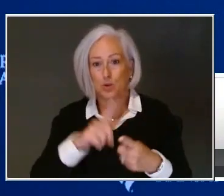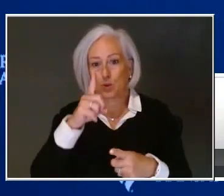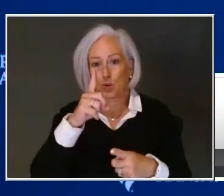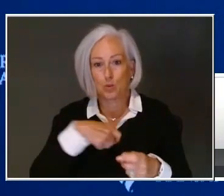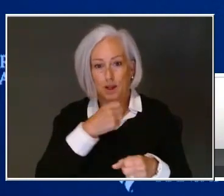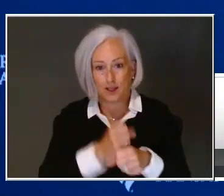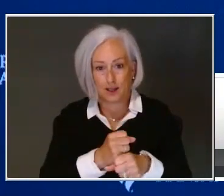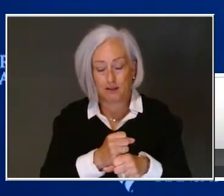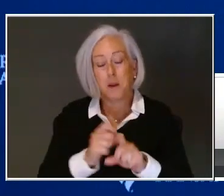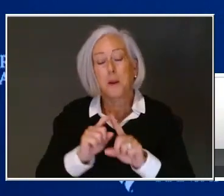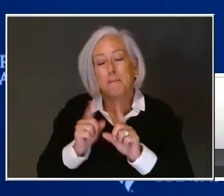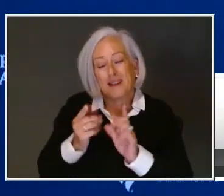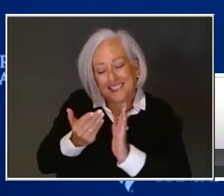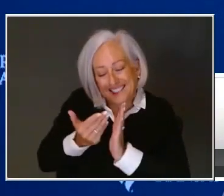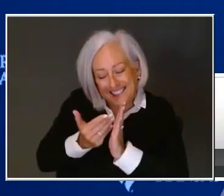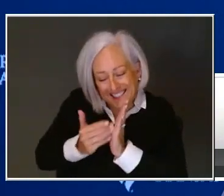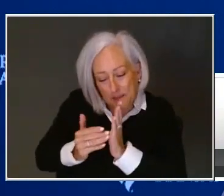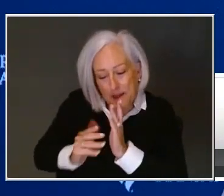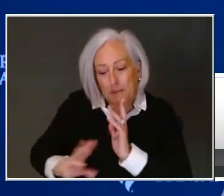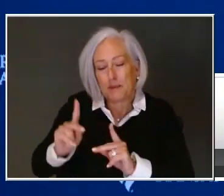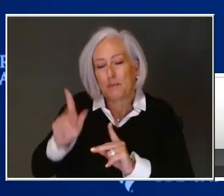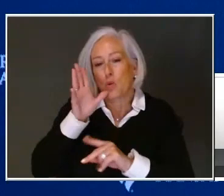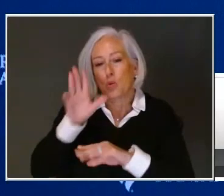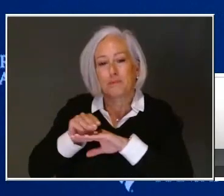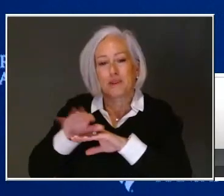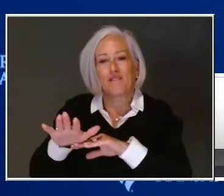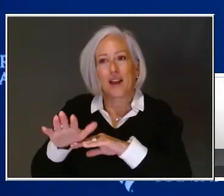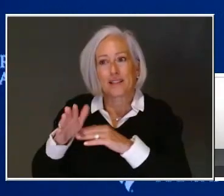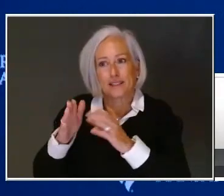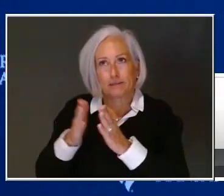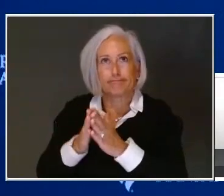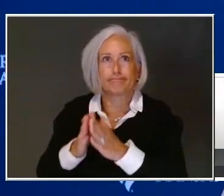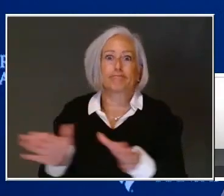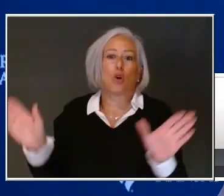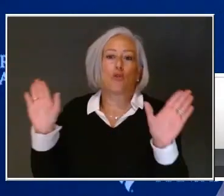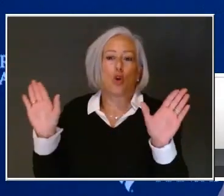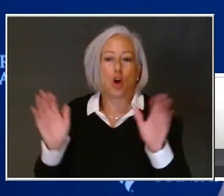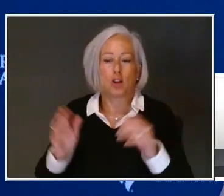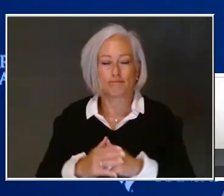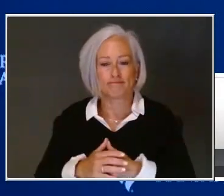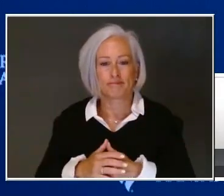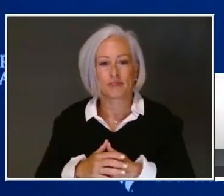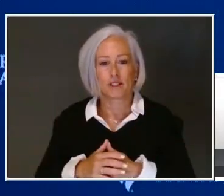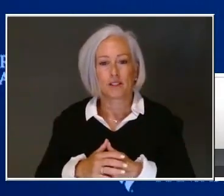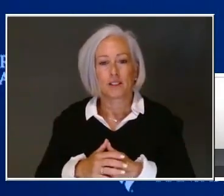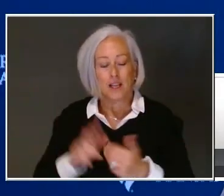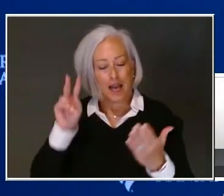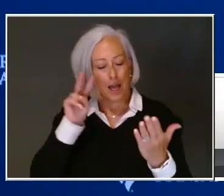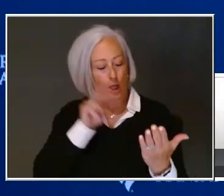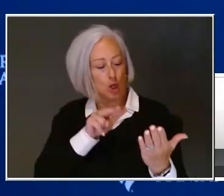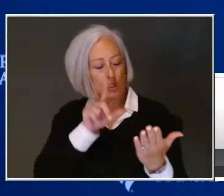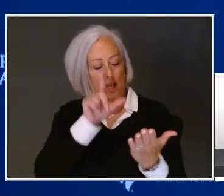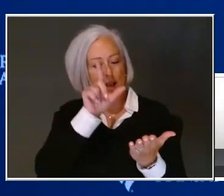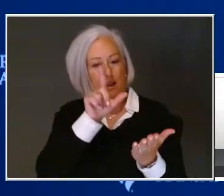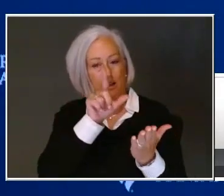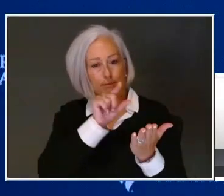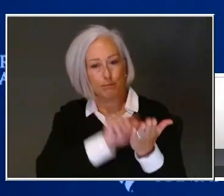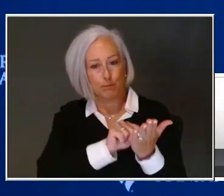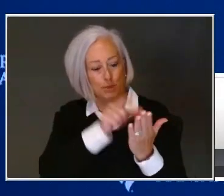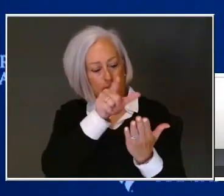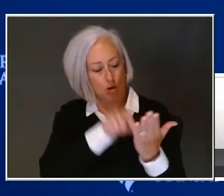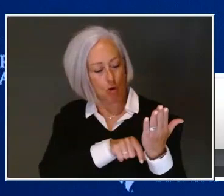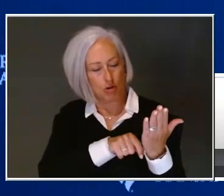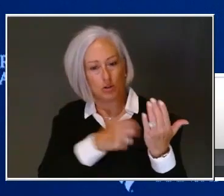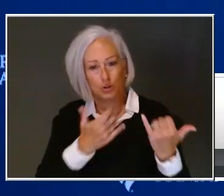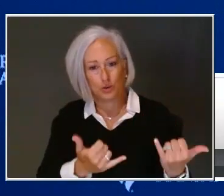be affected by it overall. I was just looking at a preprint article today. We're still trying to elucidate and look at the mechanisms for which these